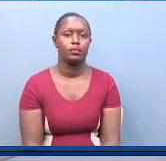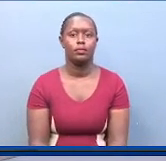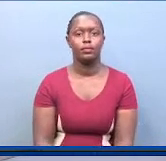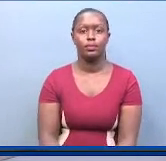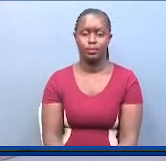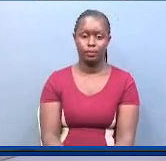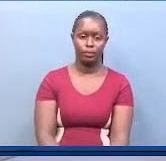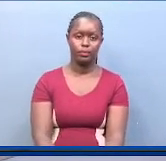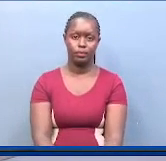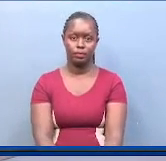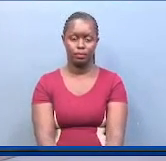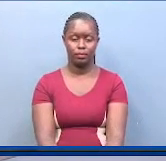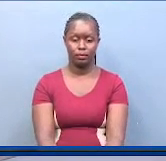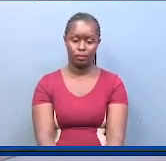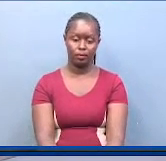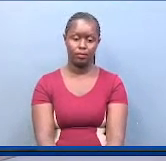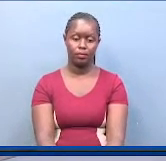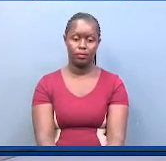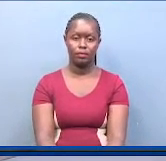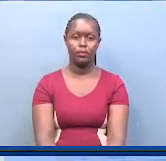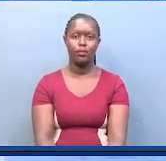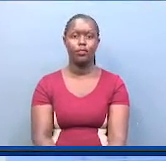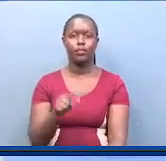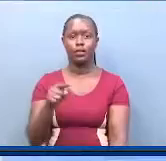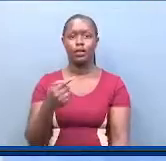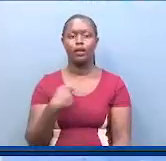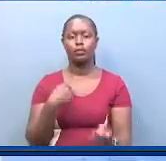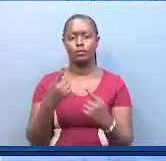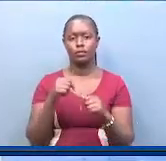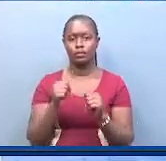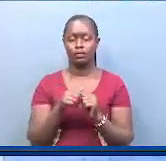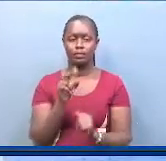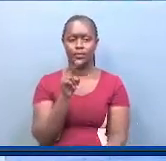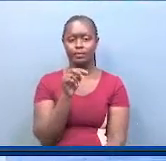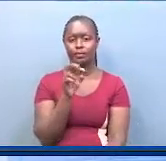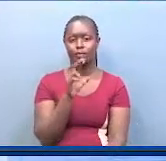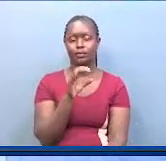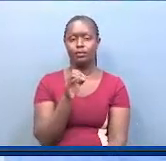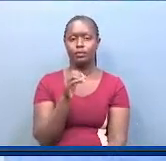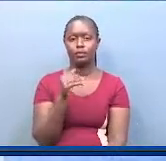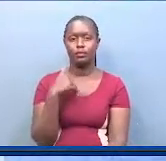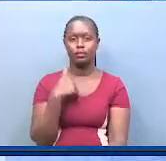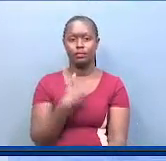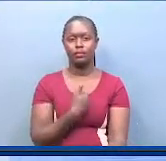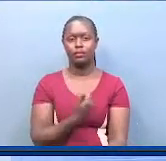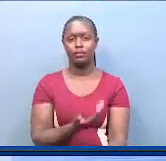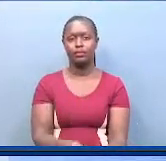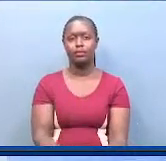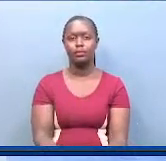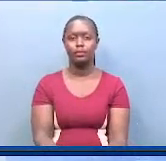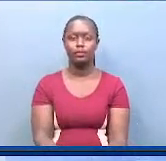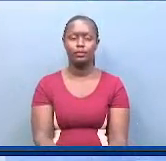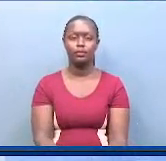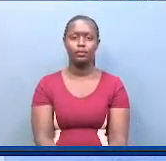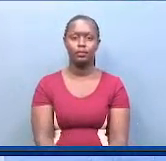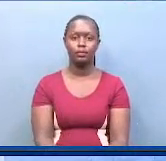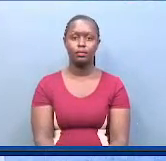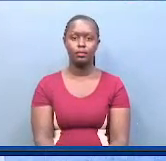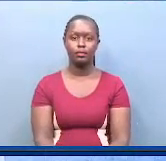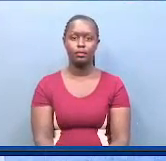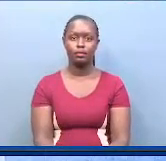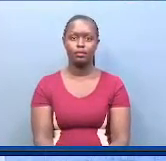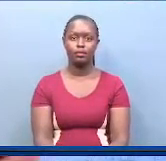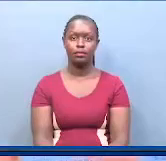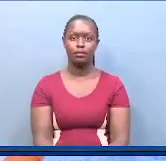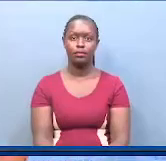Martha Karua has not spoken about Na Kenya. I'm really worried because she is campaigning for Azimio. No, she has. I don't know